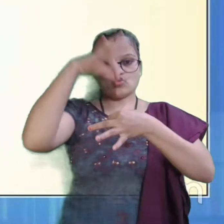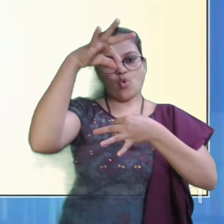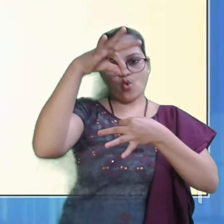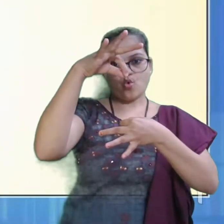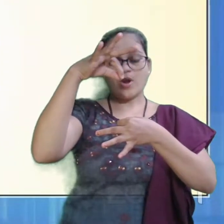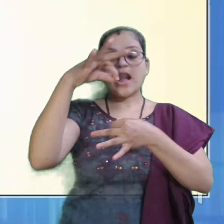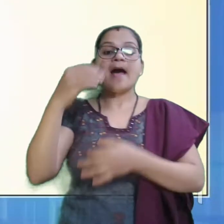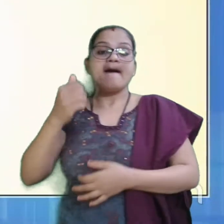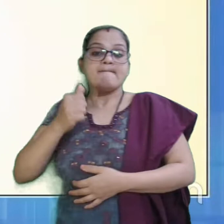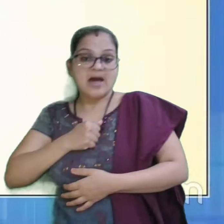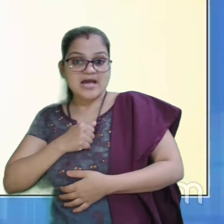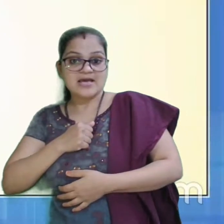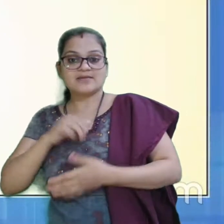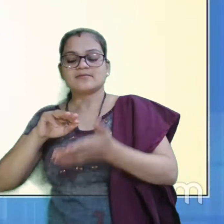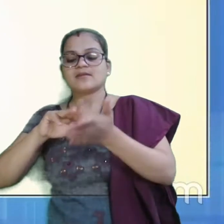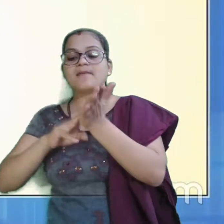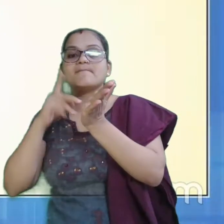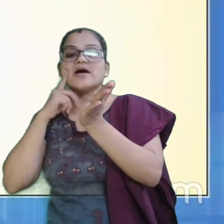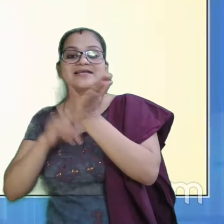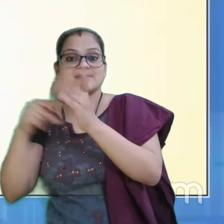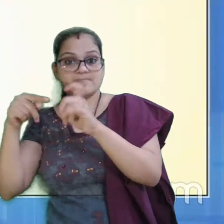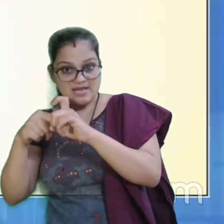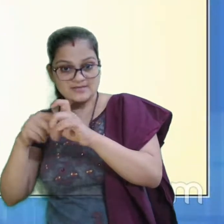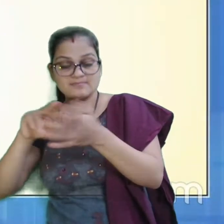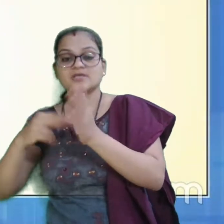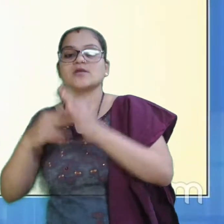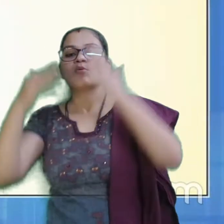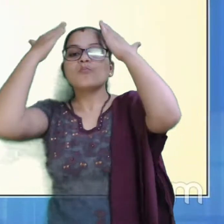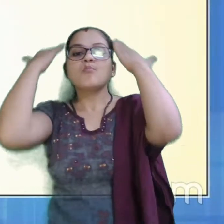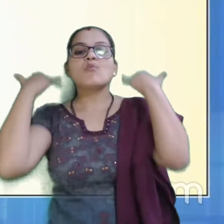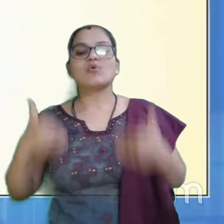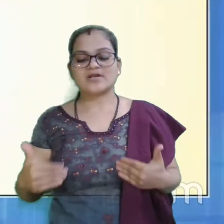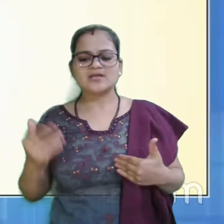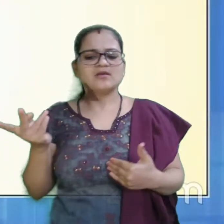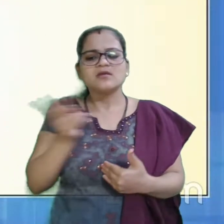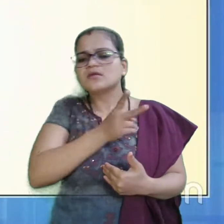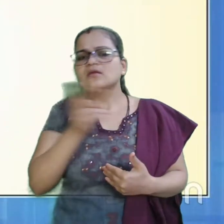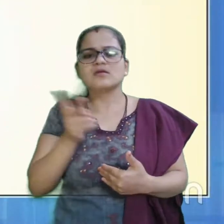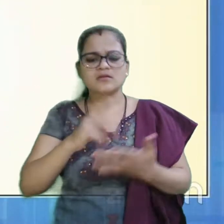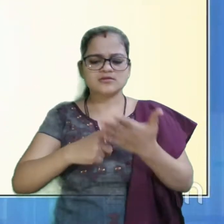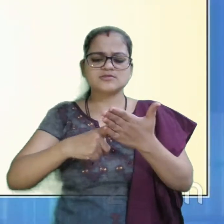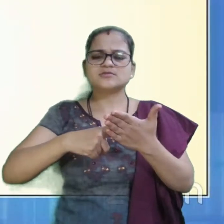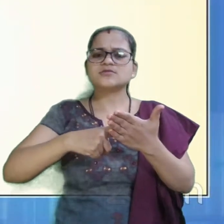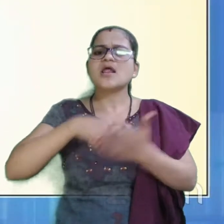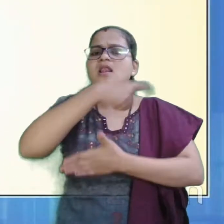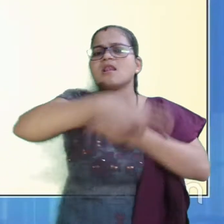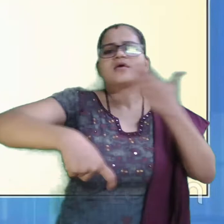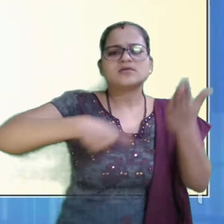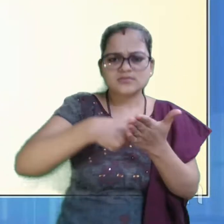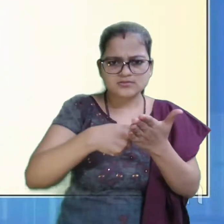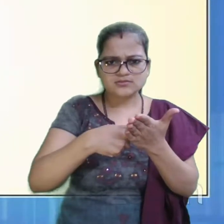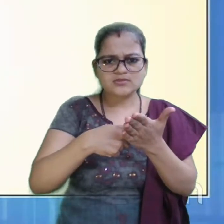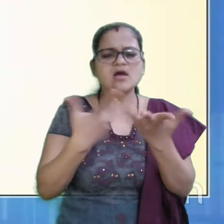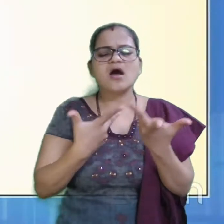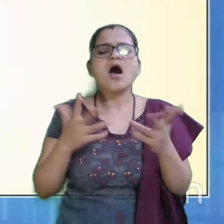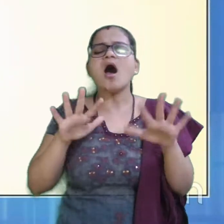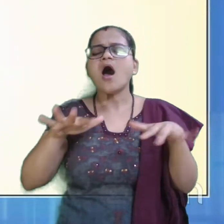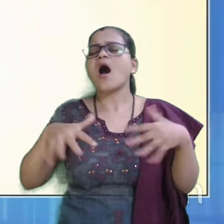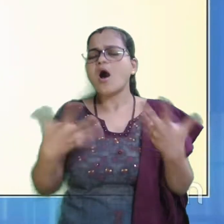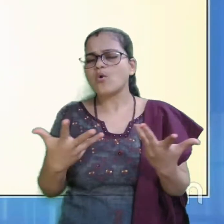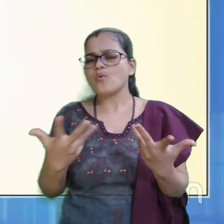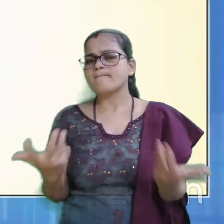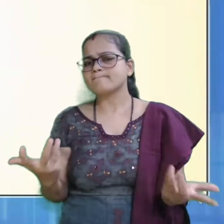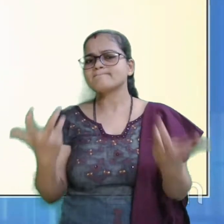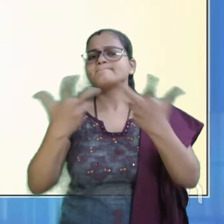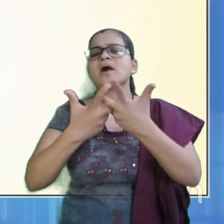part and mine is the body part. The relation between soul and body can be categorized or can